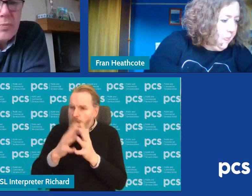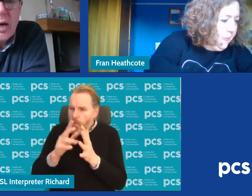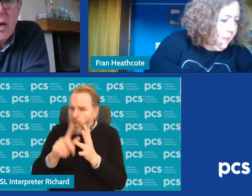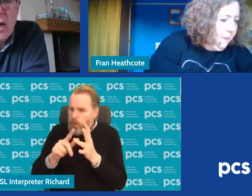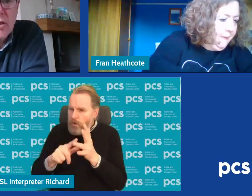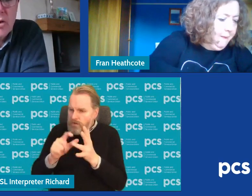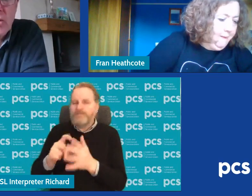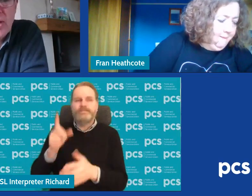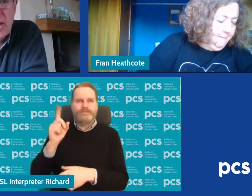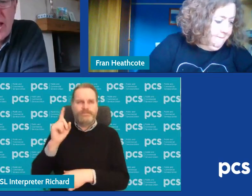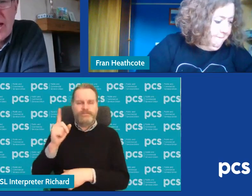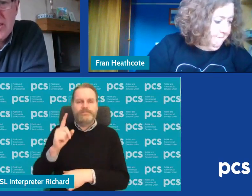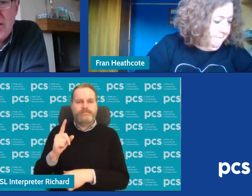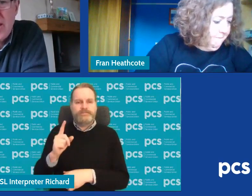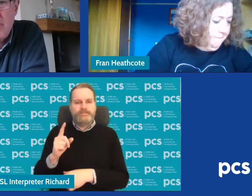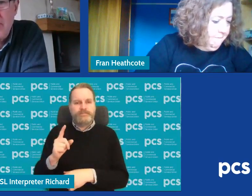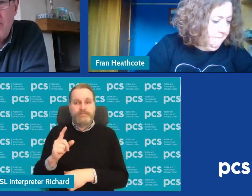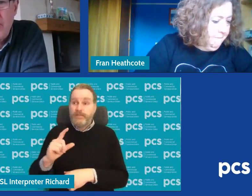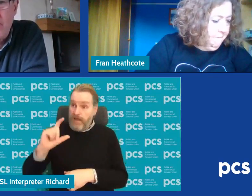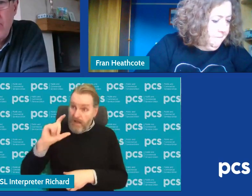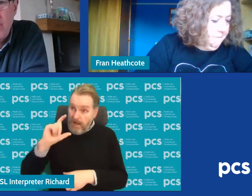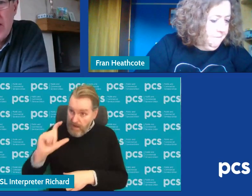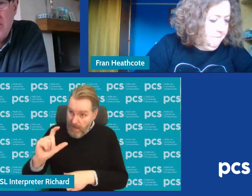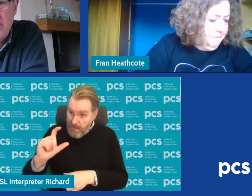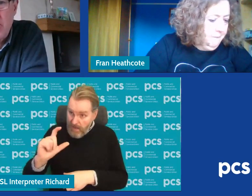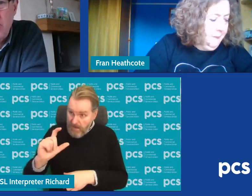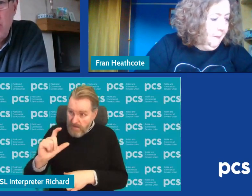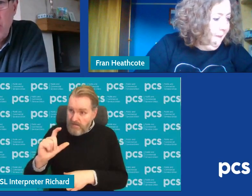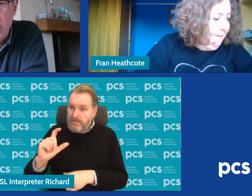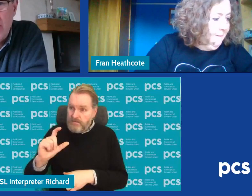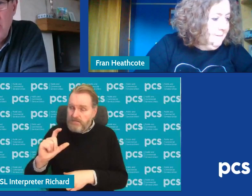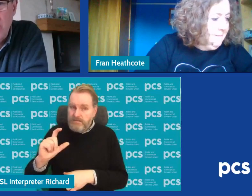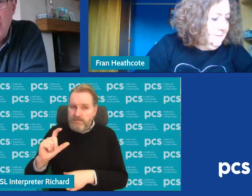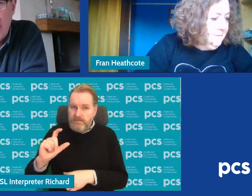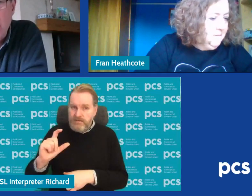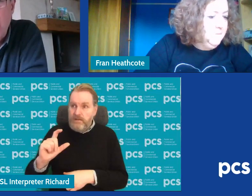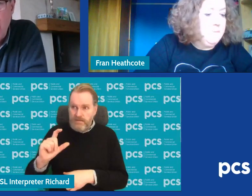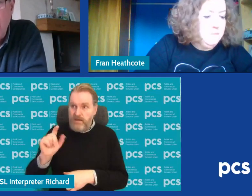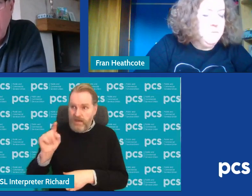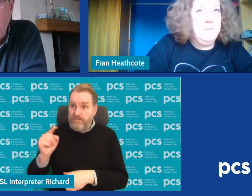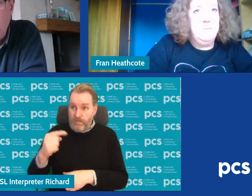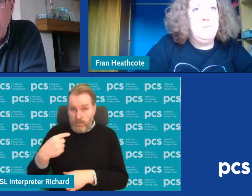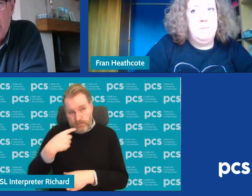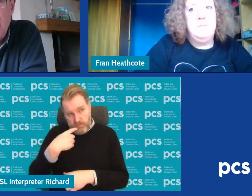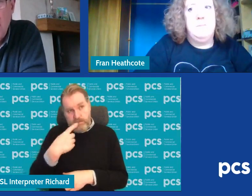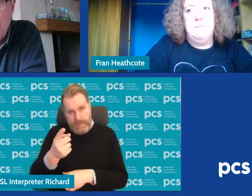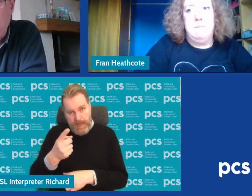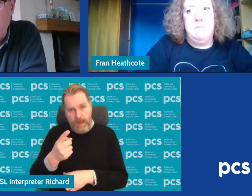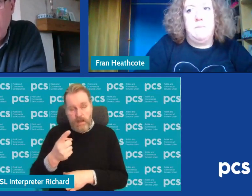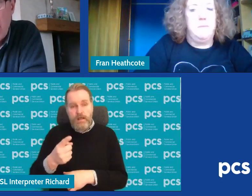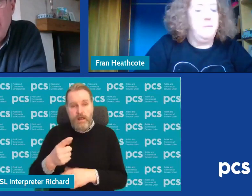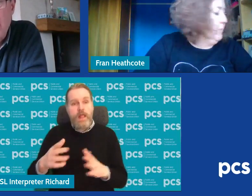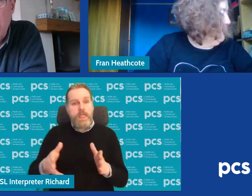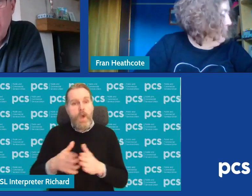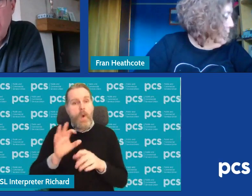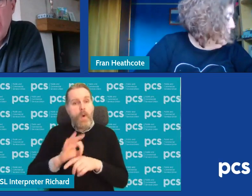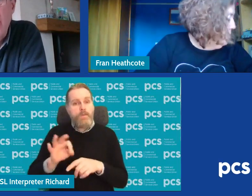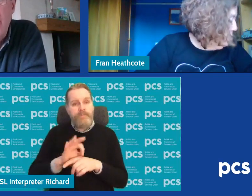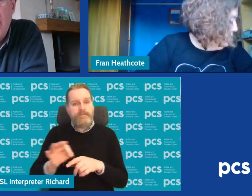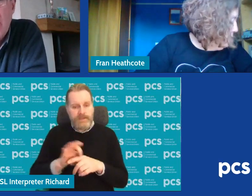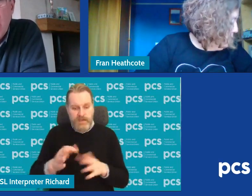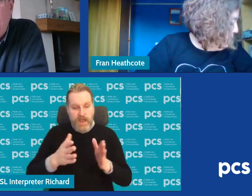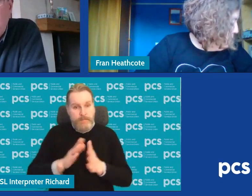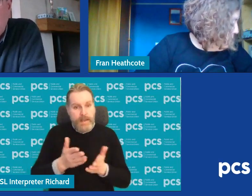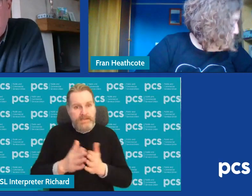I don't know whether Claire has done that, but if she hasn't, if she could draw that to the attention of our Home Office and Passport Office reps to just